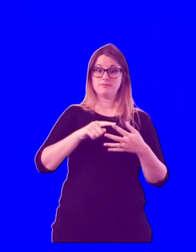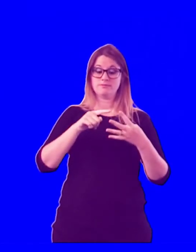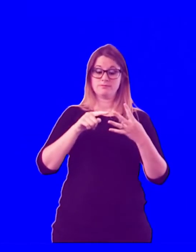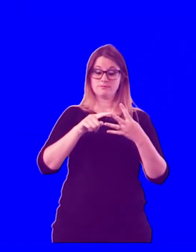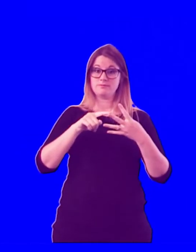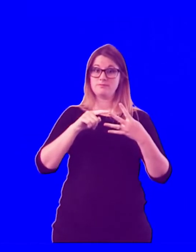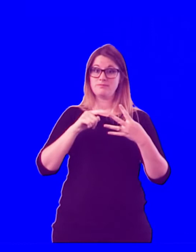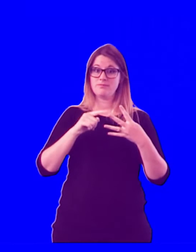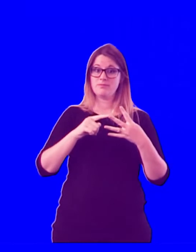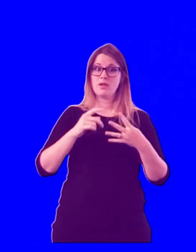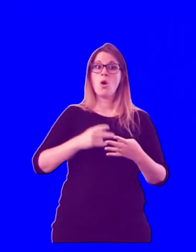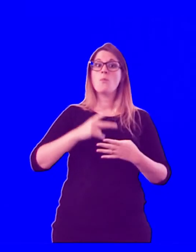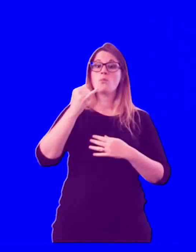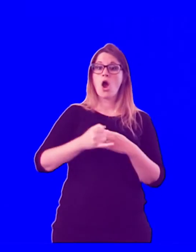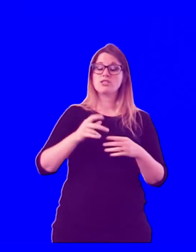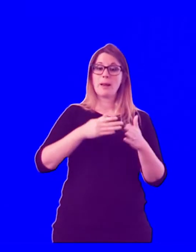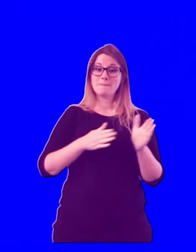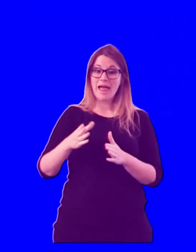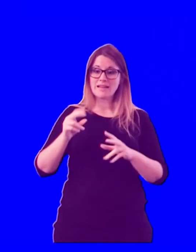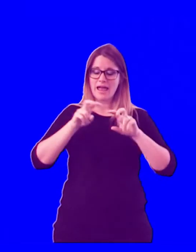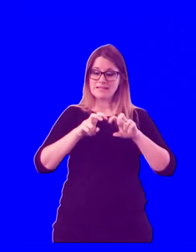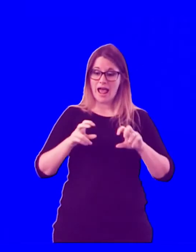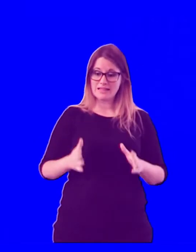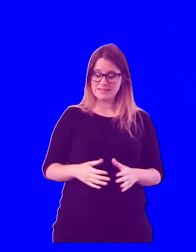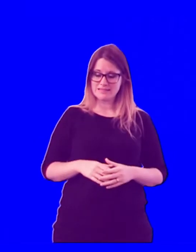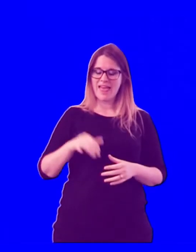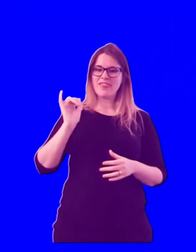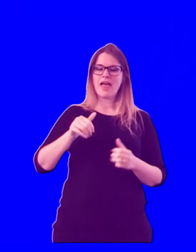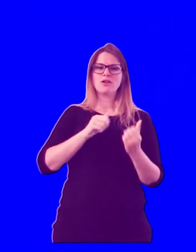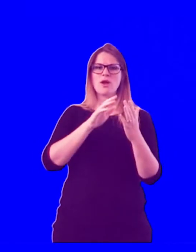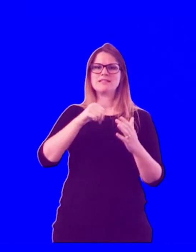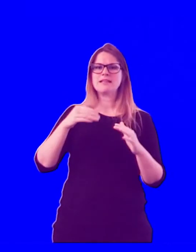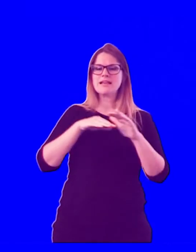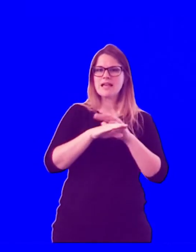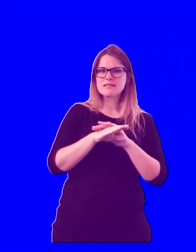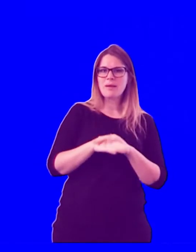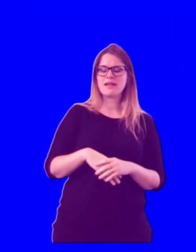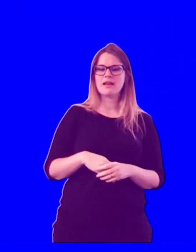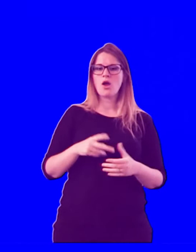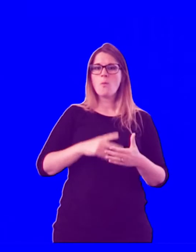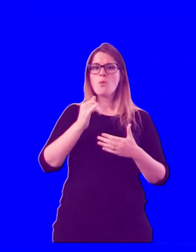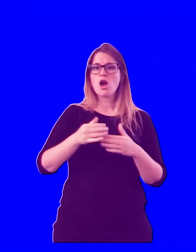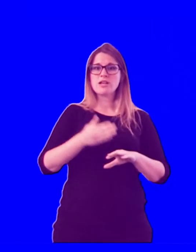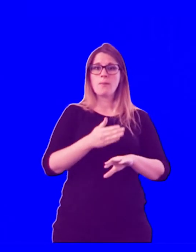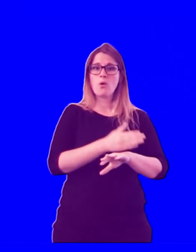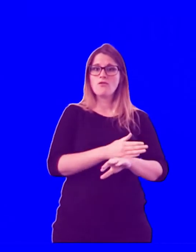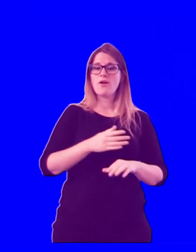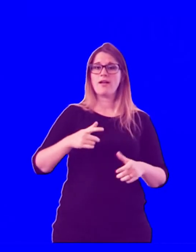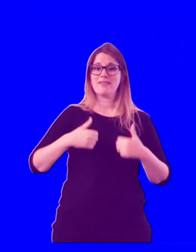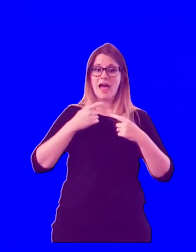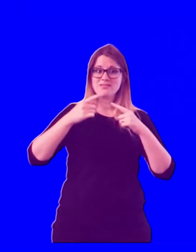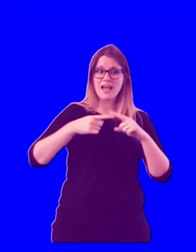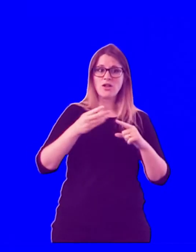project is project planning analysis, which addresses accessibility in the project approval lifecycle and